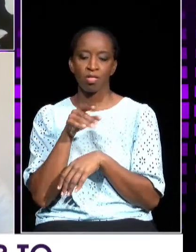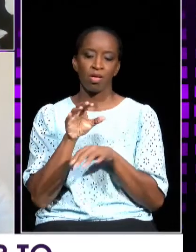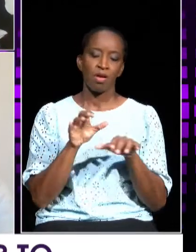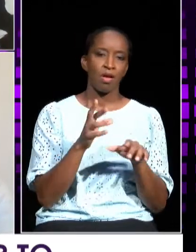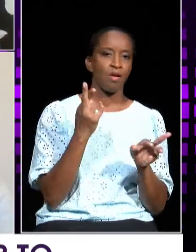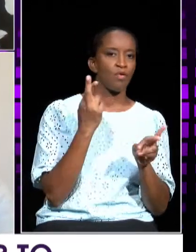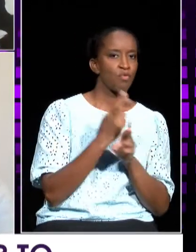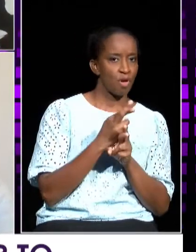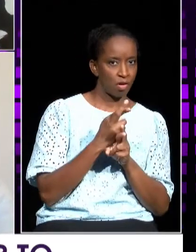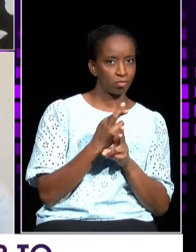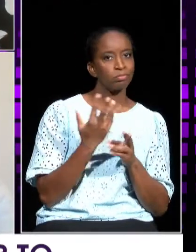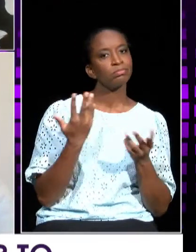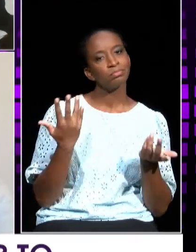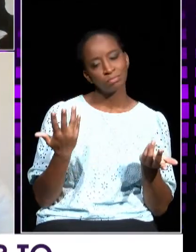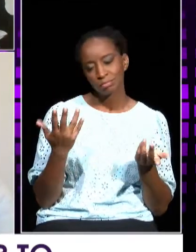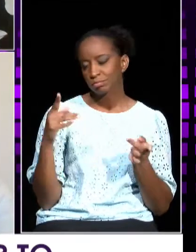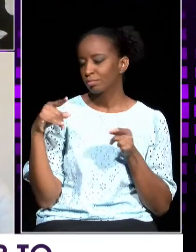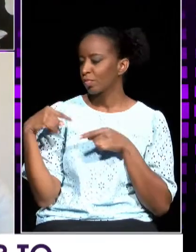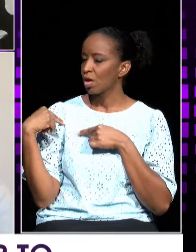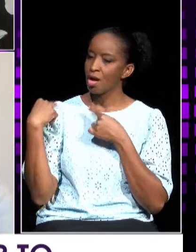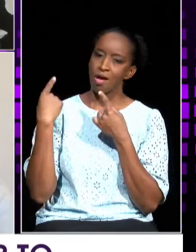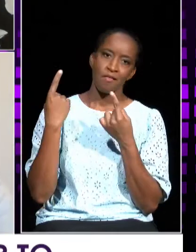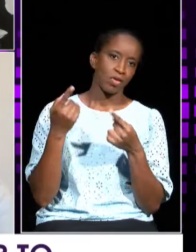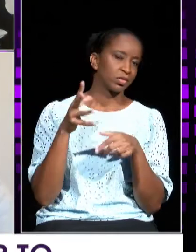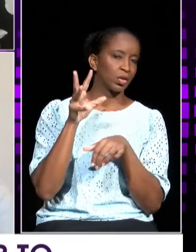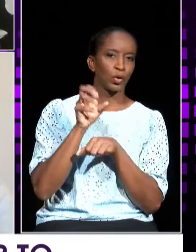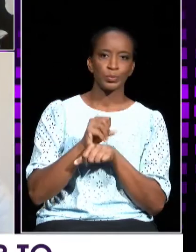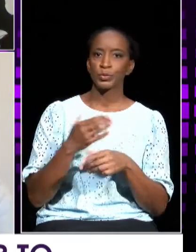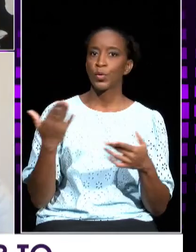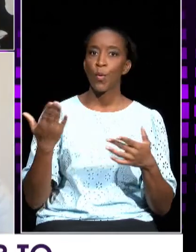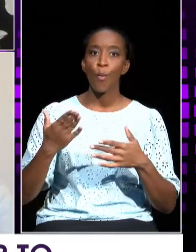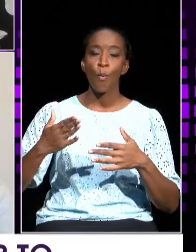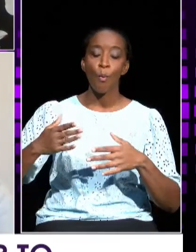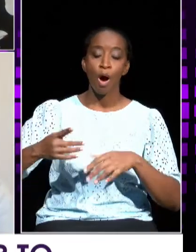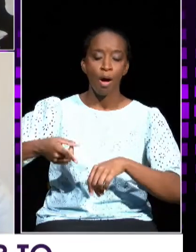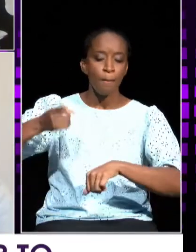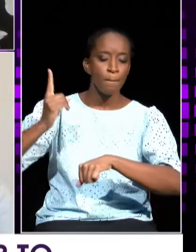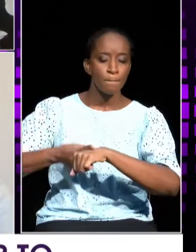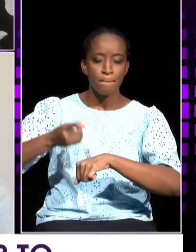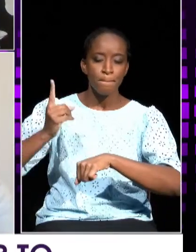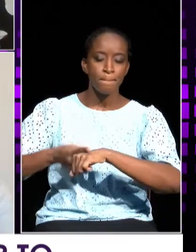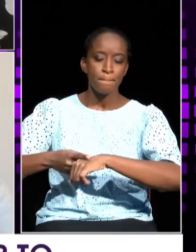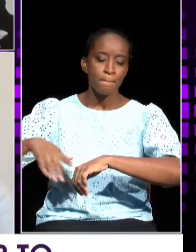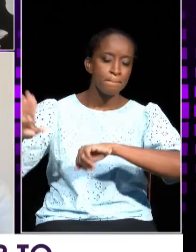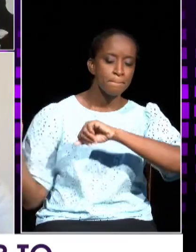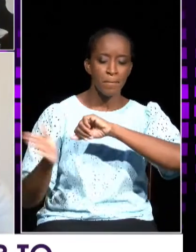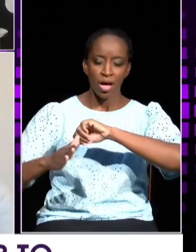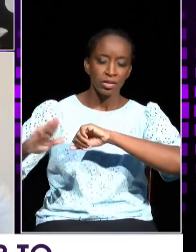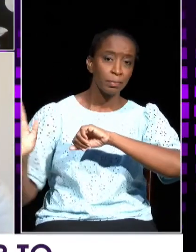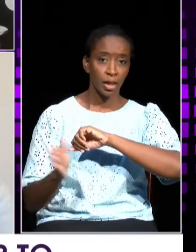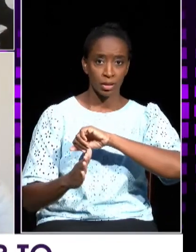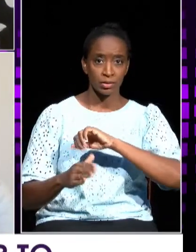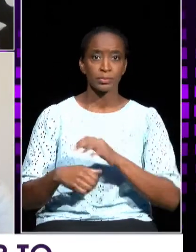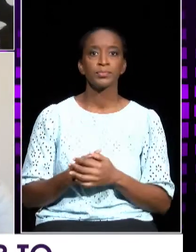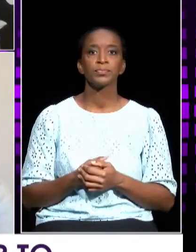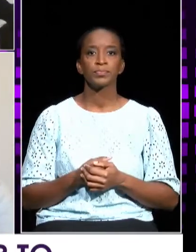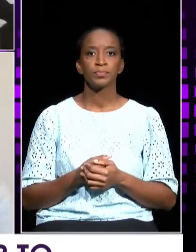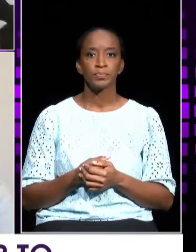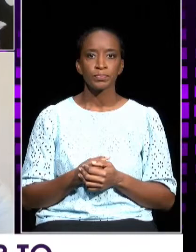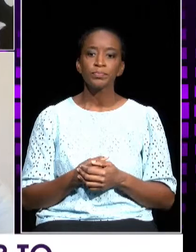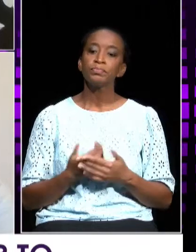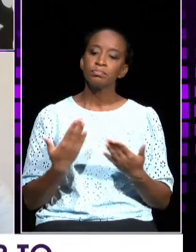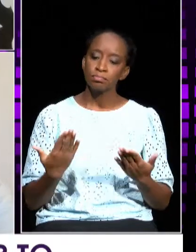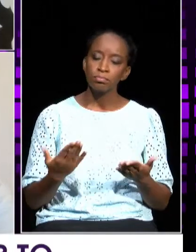most immediate way we communicate that message is through corporal punishment. In some instances, it's reinstated and replicated within